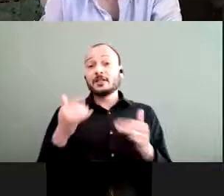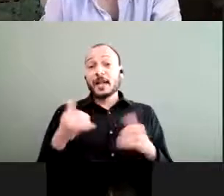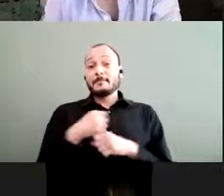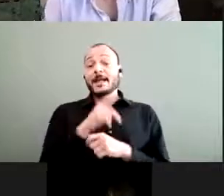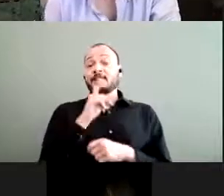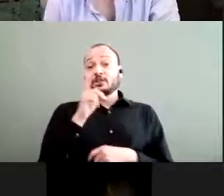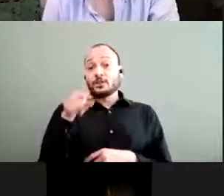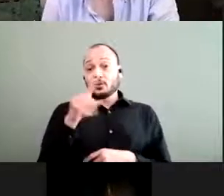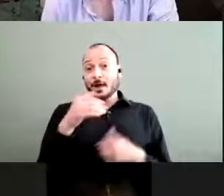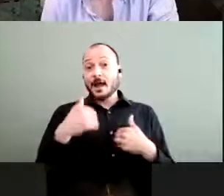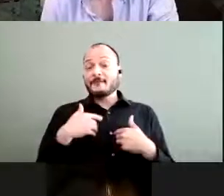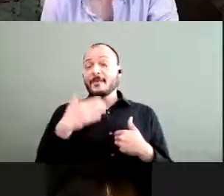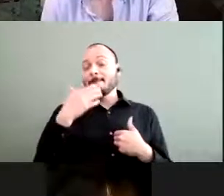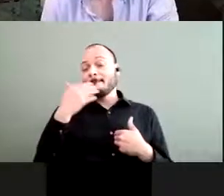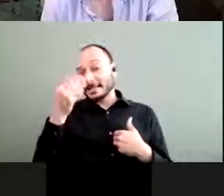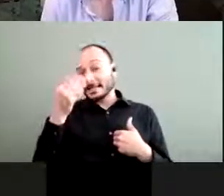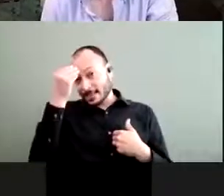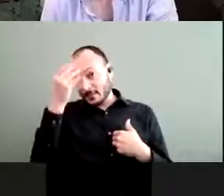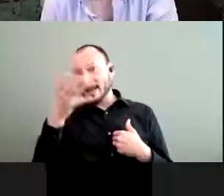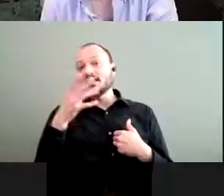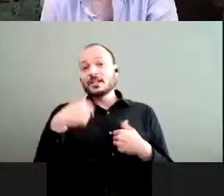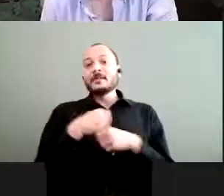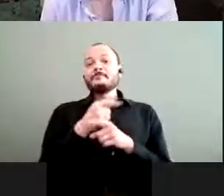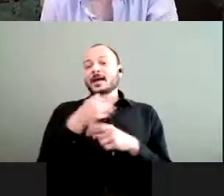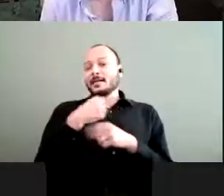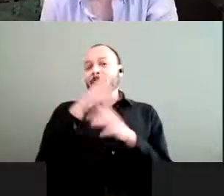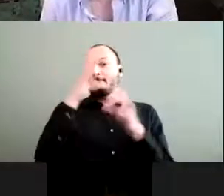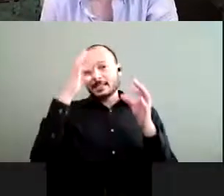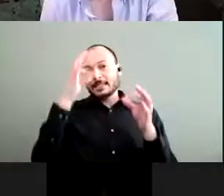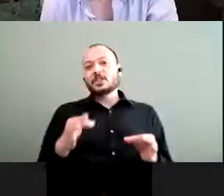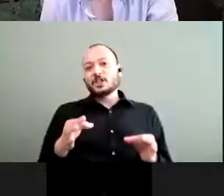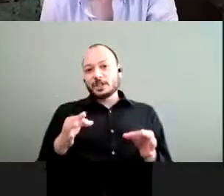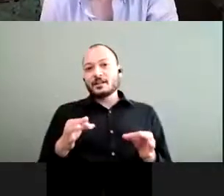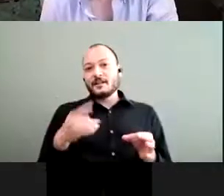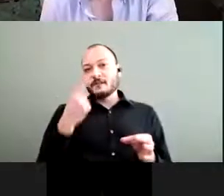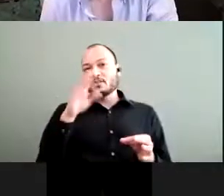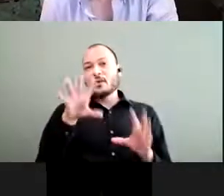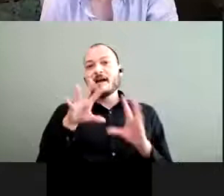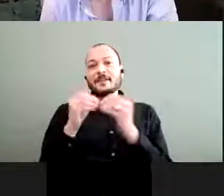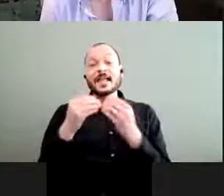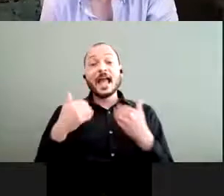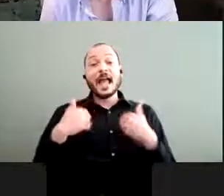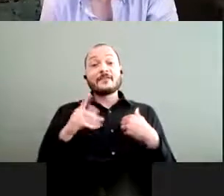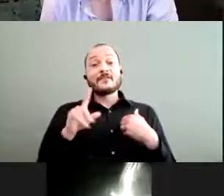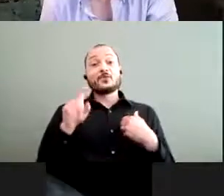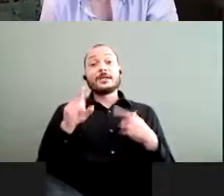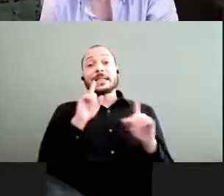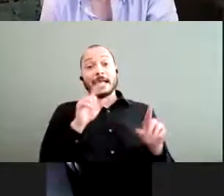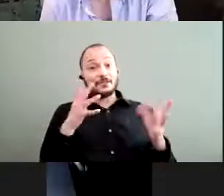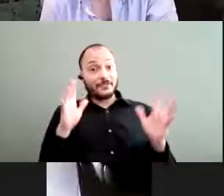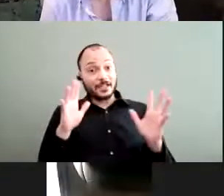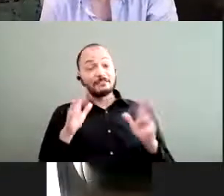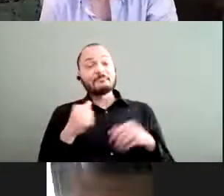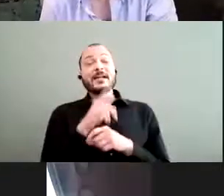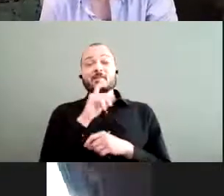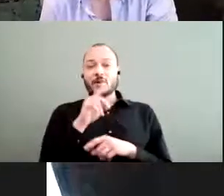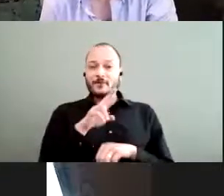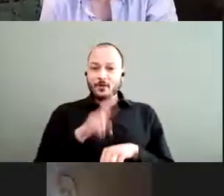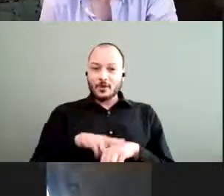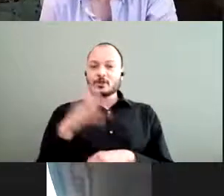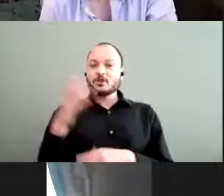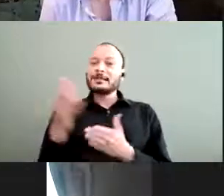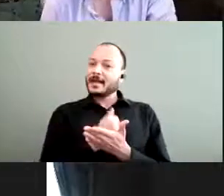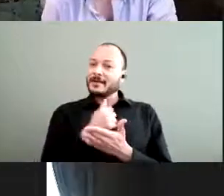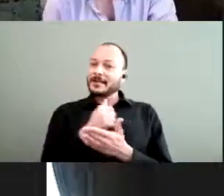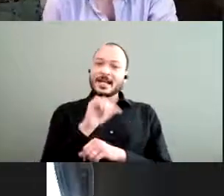you have the best information to make the best decisions for your family, get all your questions answered, afterward, and make sure, of course, you take advantage of any